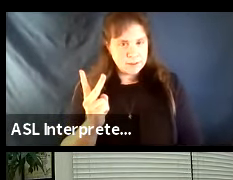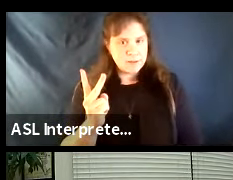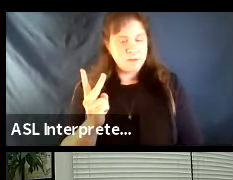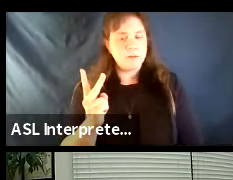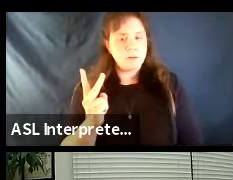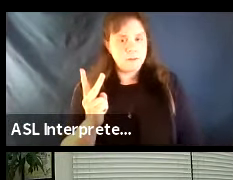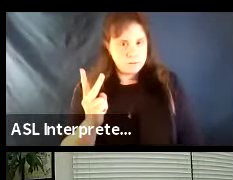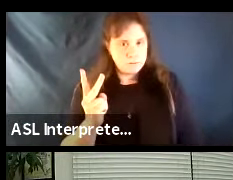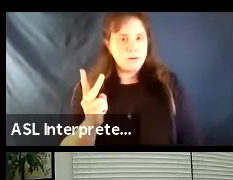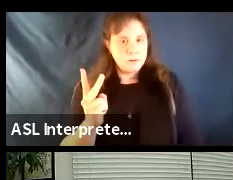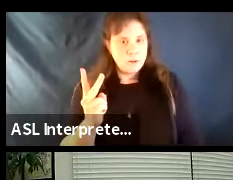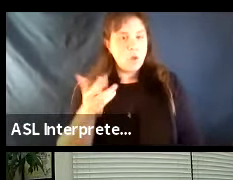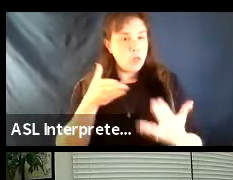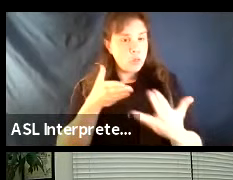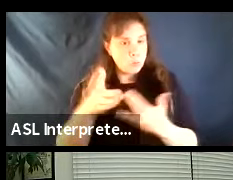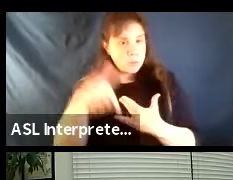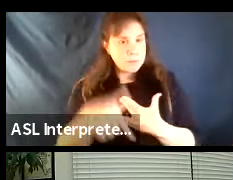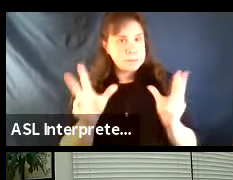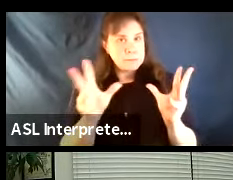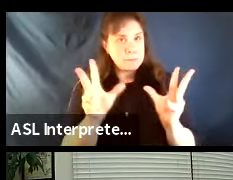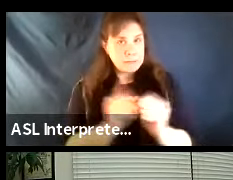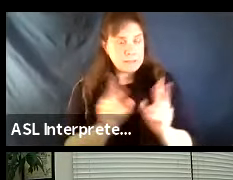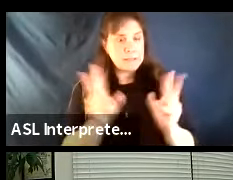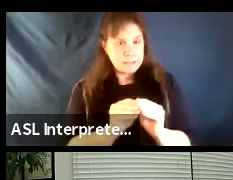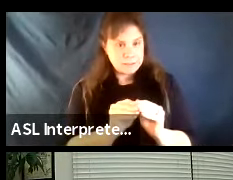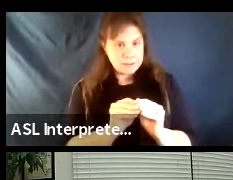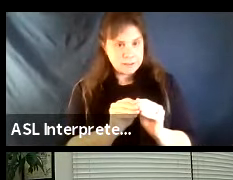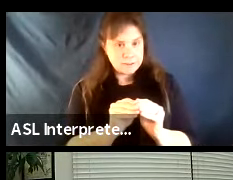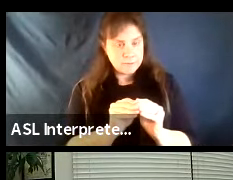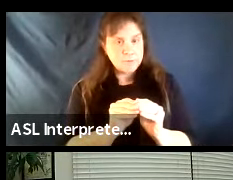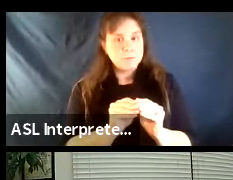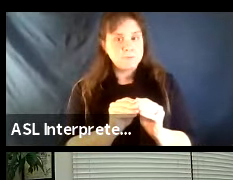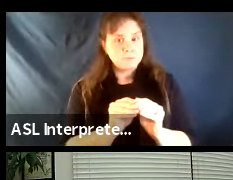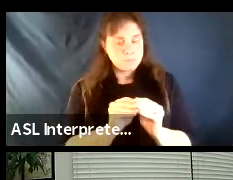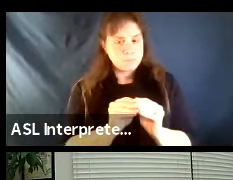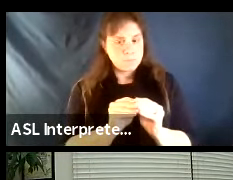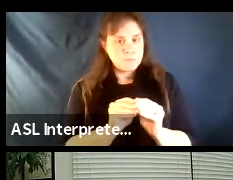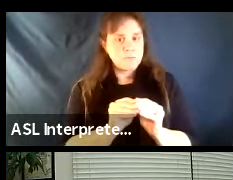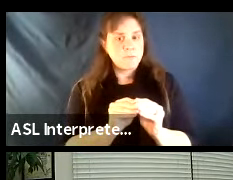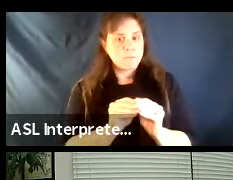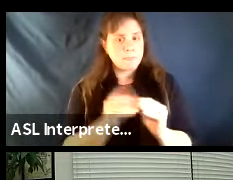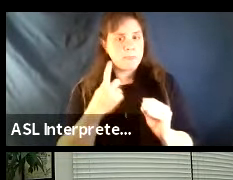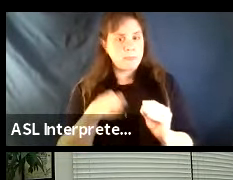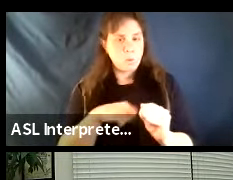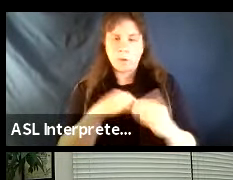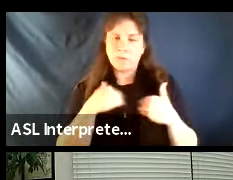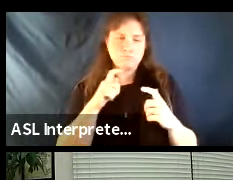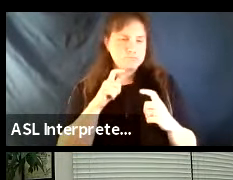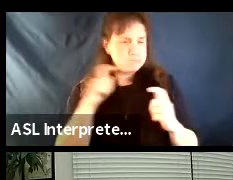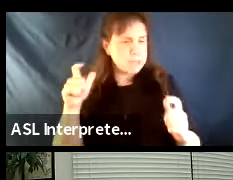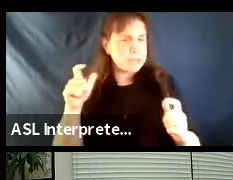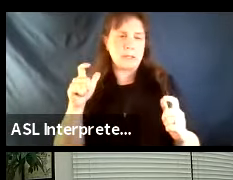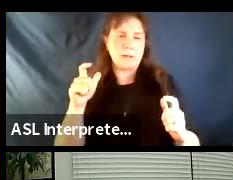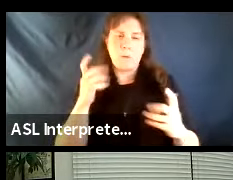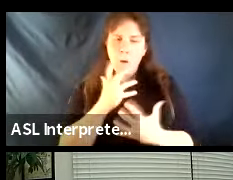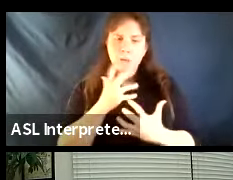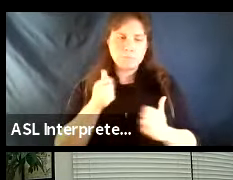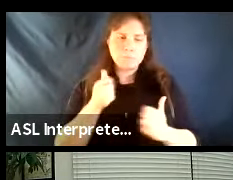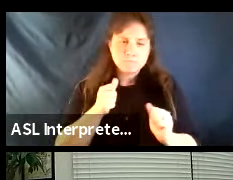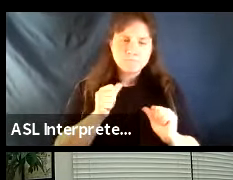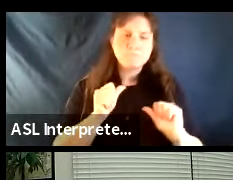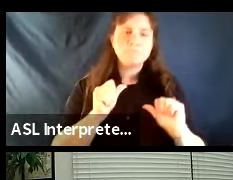throughout these meetings has been our incredible effort to incorporate